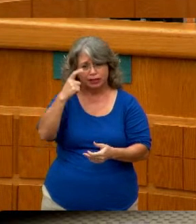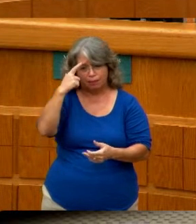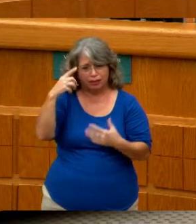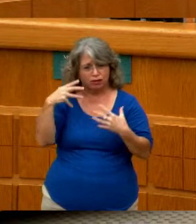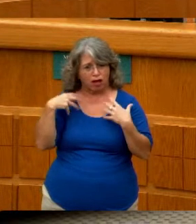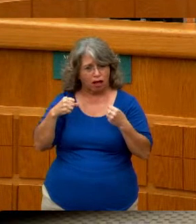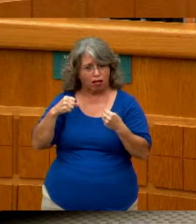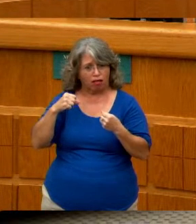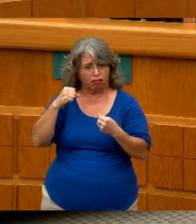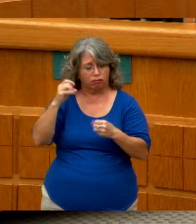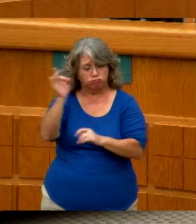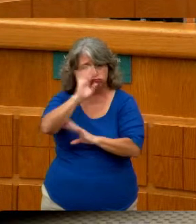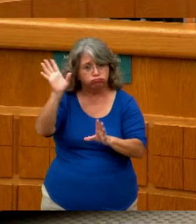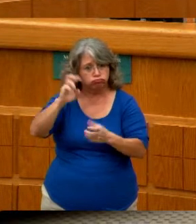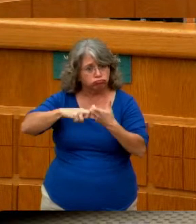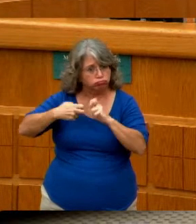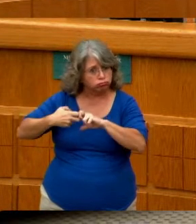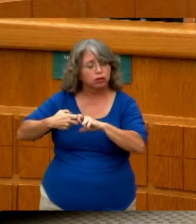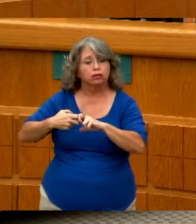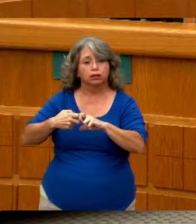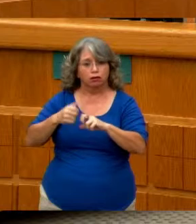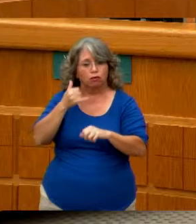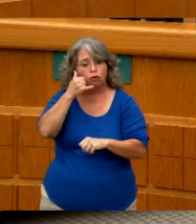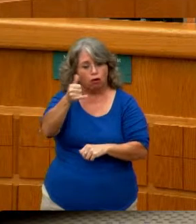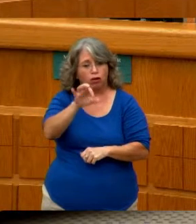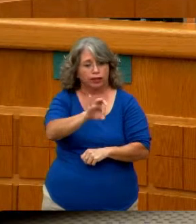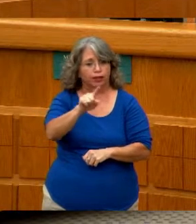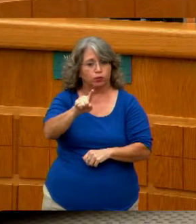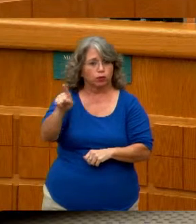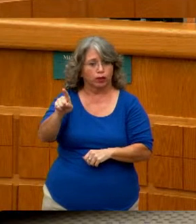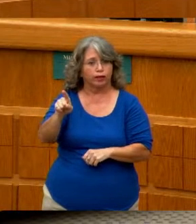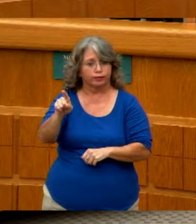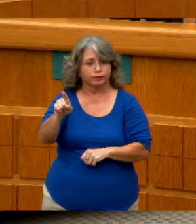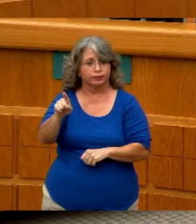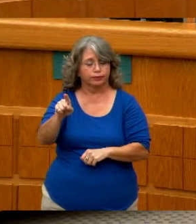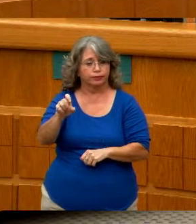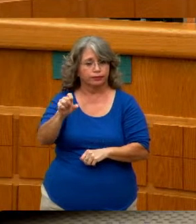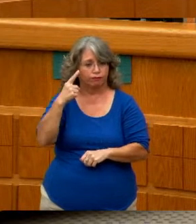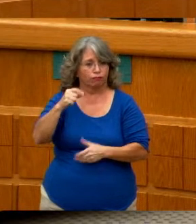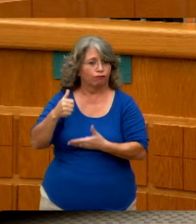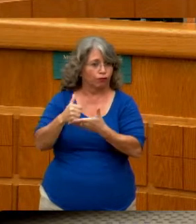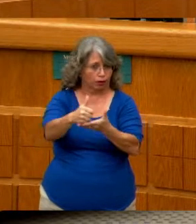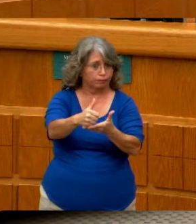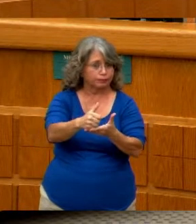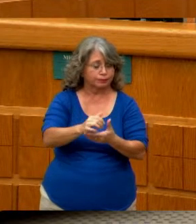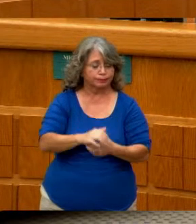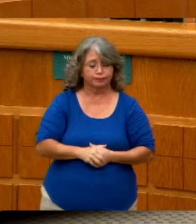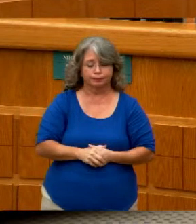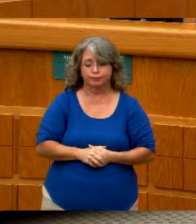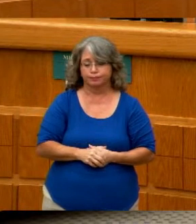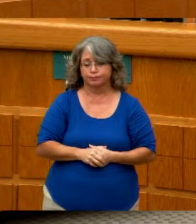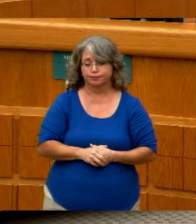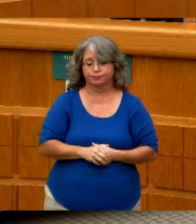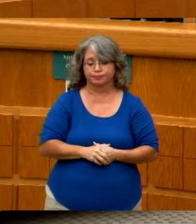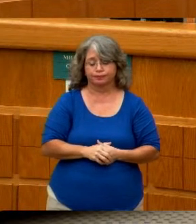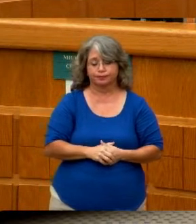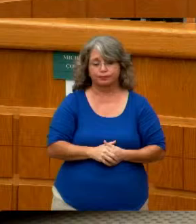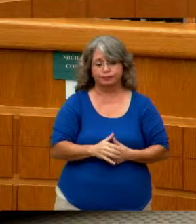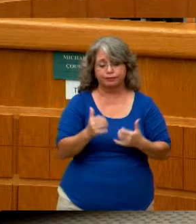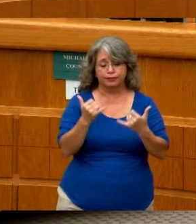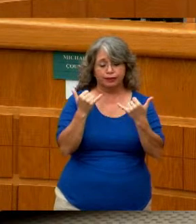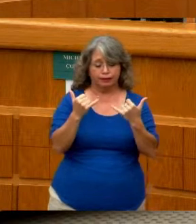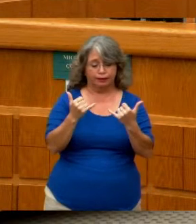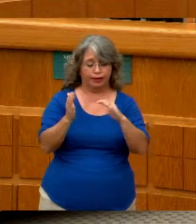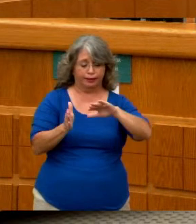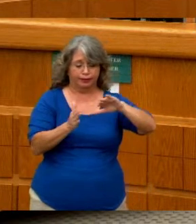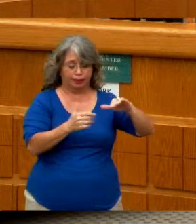crisis, we want you to call 911, and we want the experts to be able to assist you. So I just